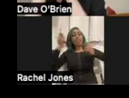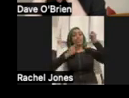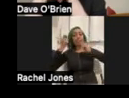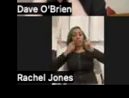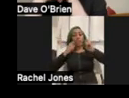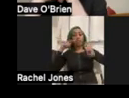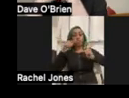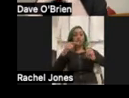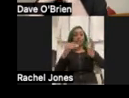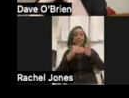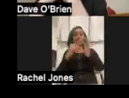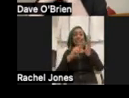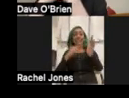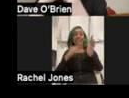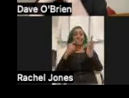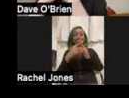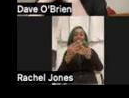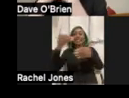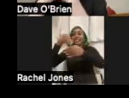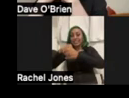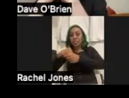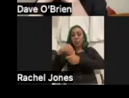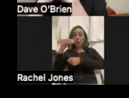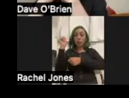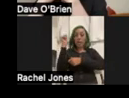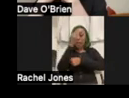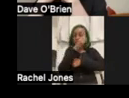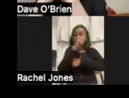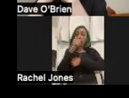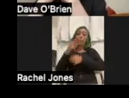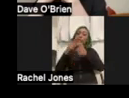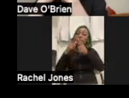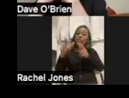of academic research and kind of policy focused research.